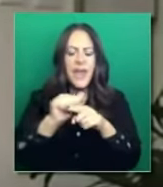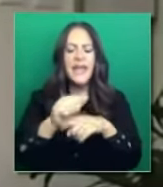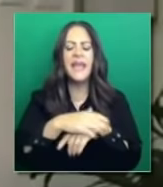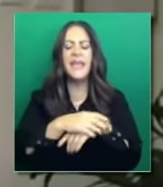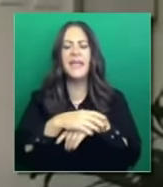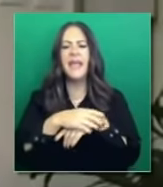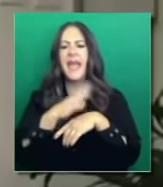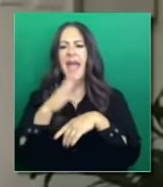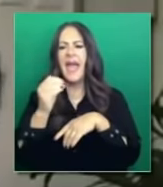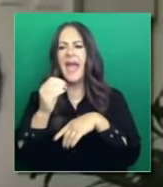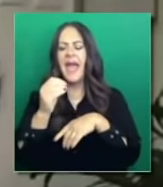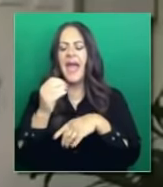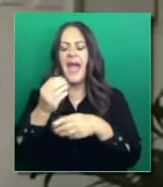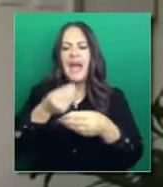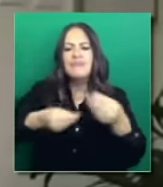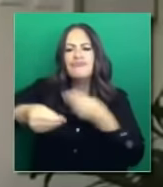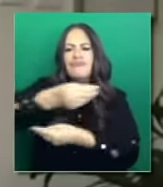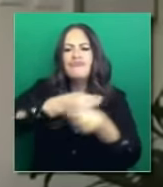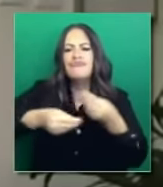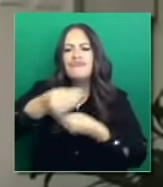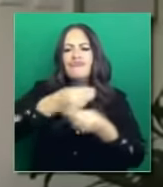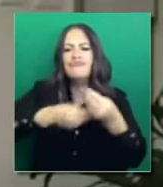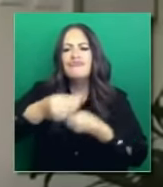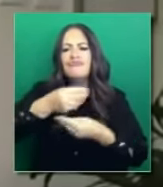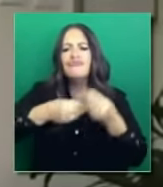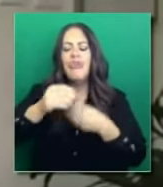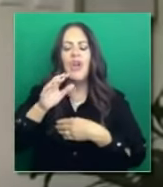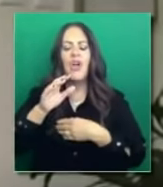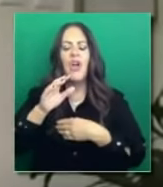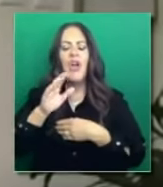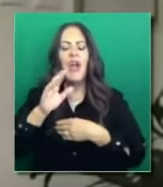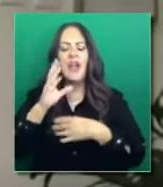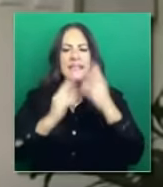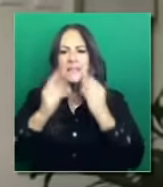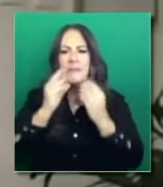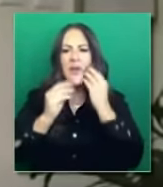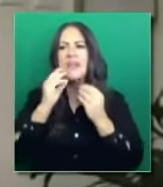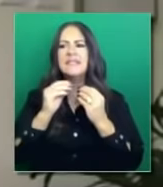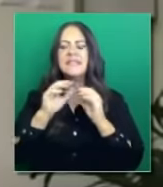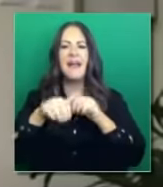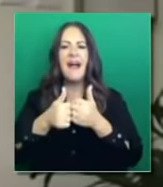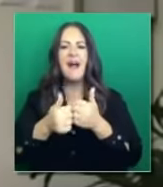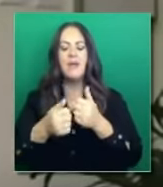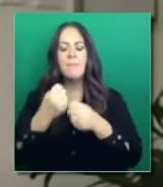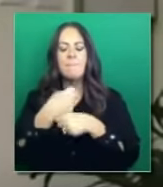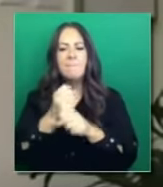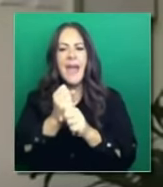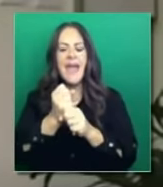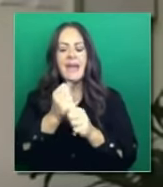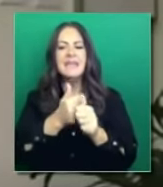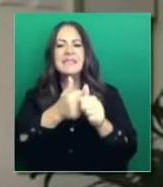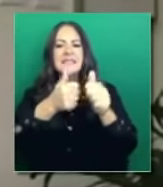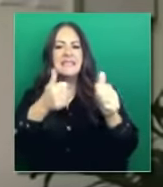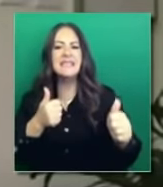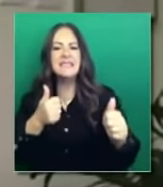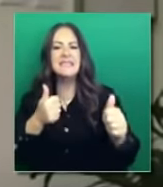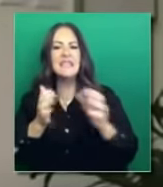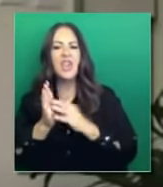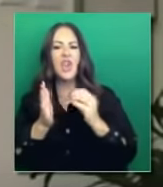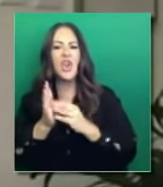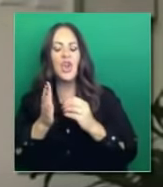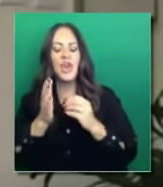that teachers are developing and creating across the state for doing distance learning well and for bringing kids